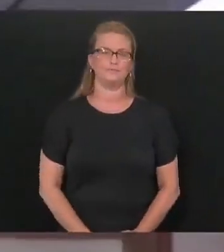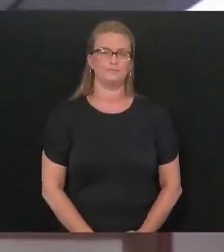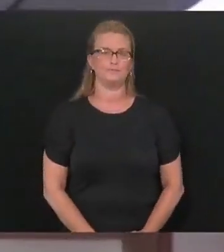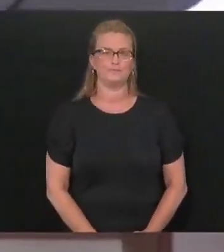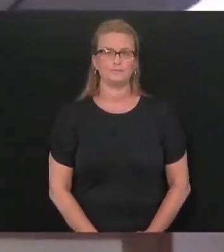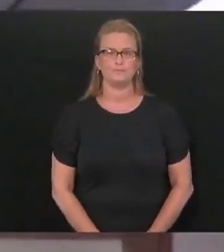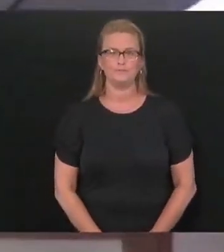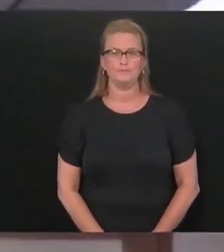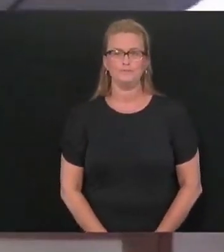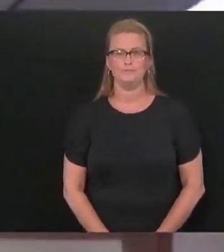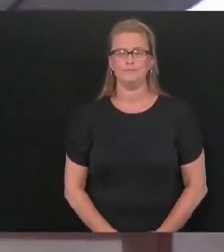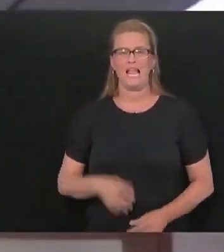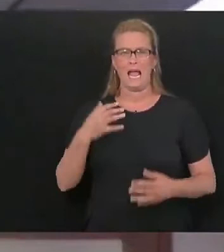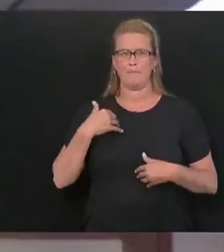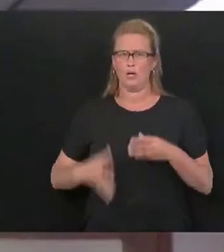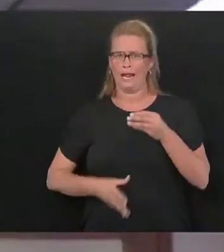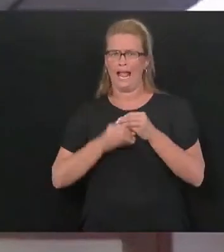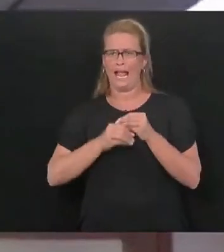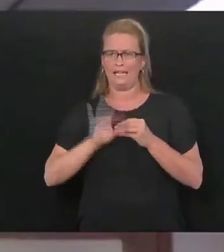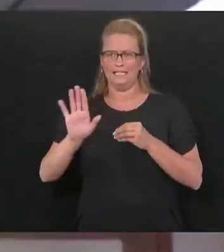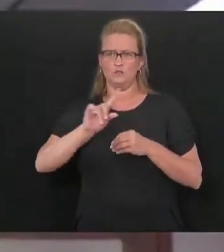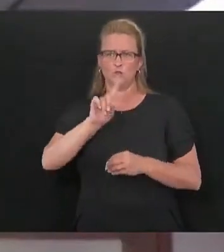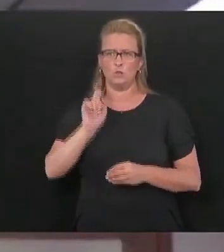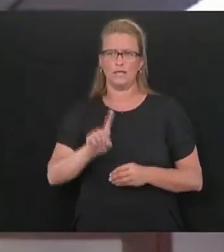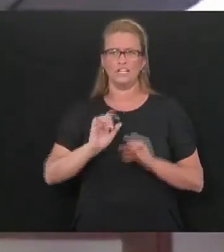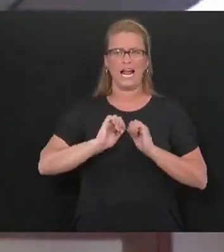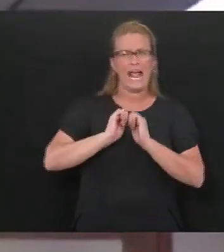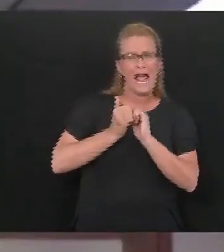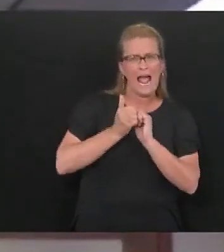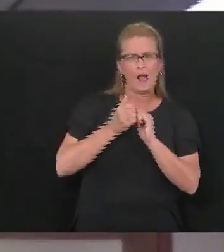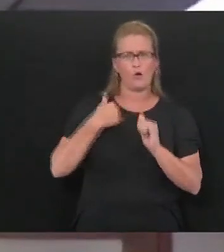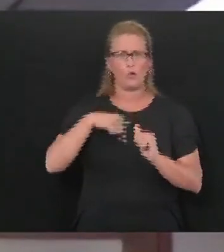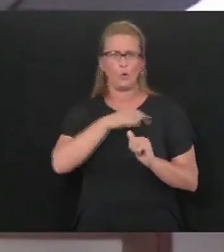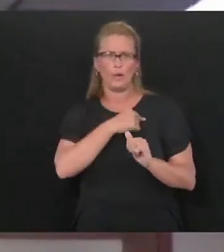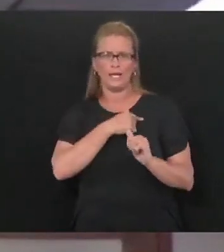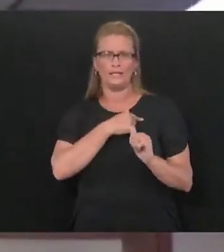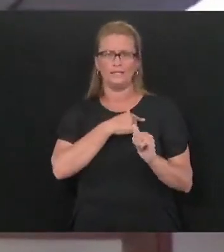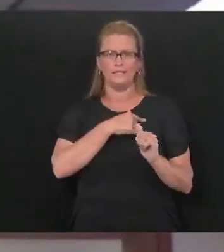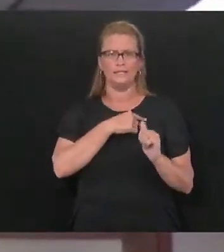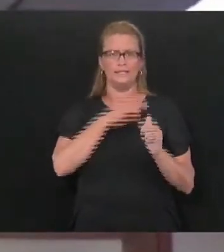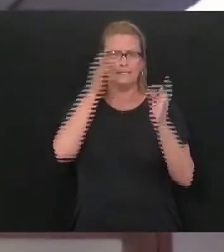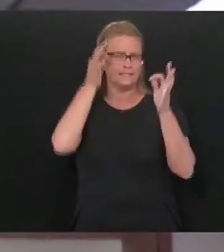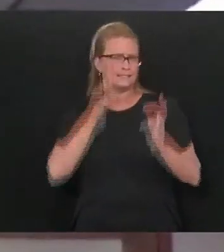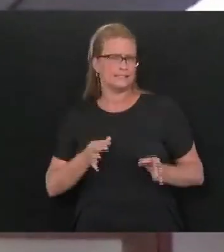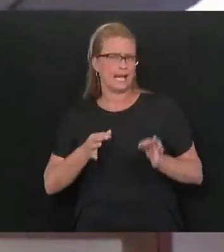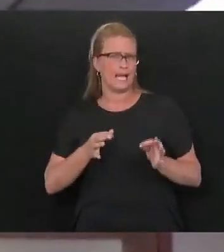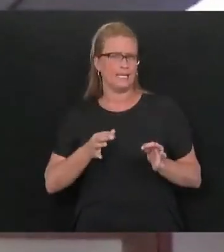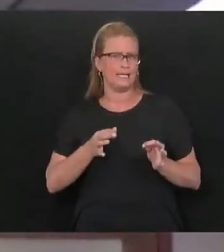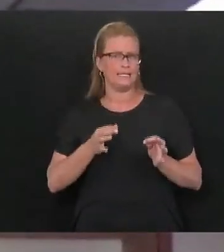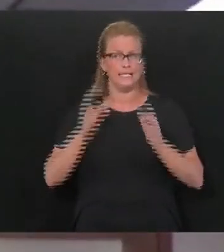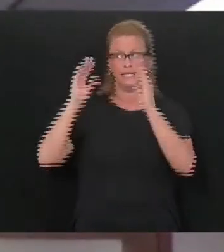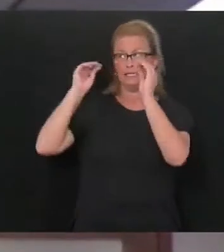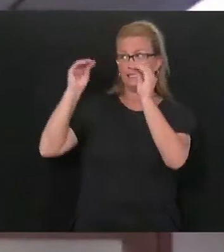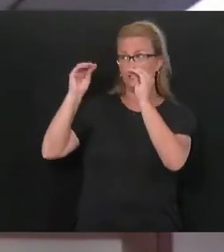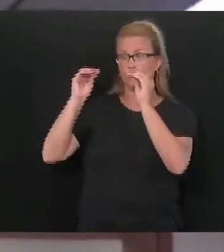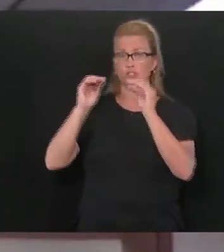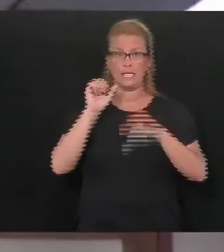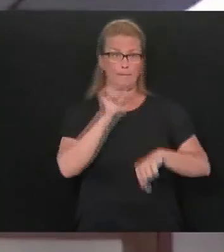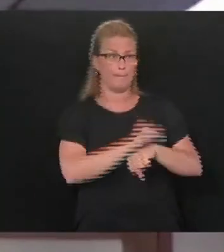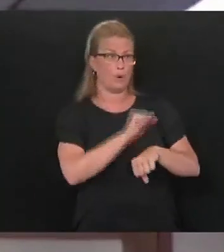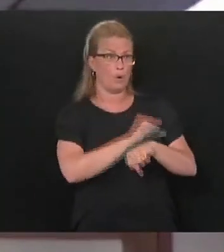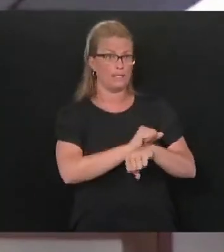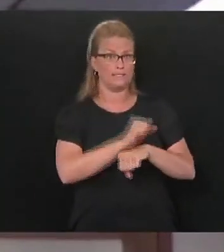kind of builds off Ryan's question. How are we weighing the individual decisions of teachers and employees versus the